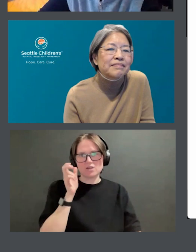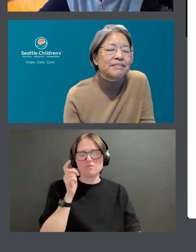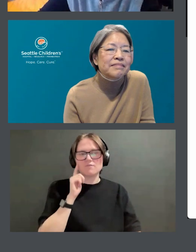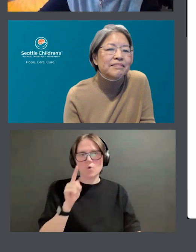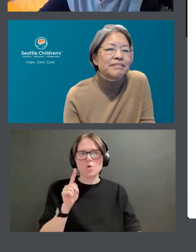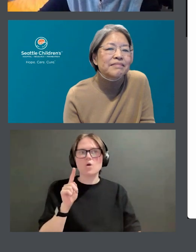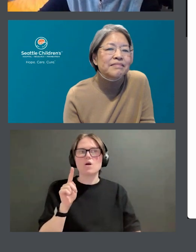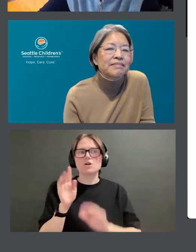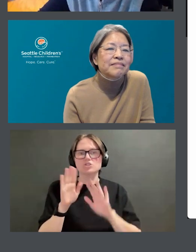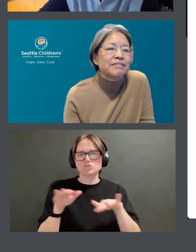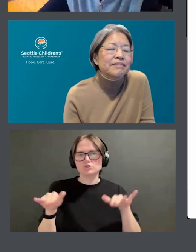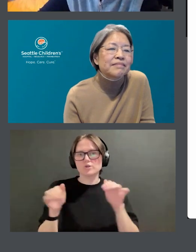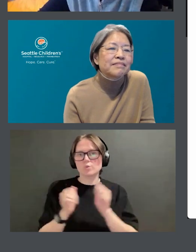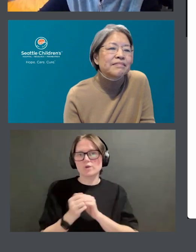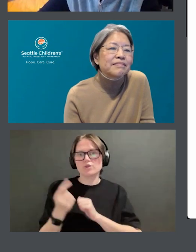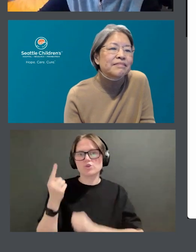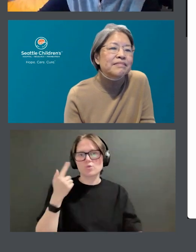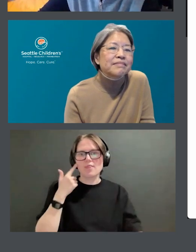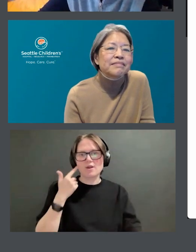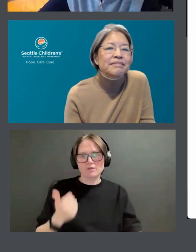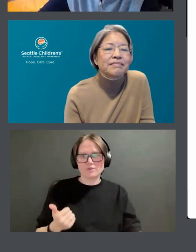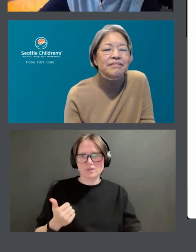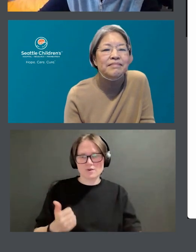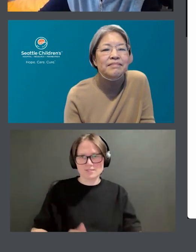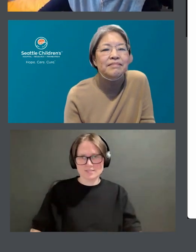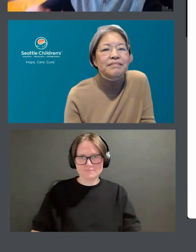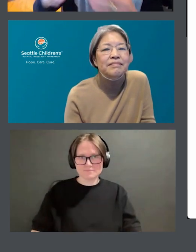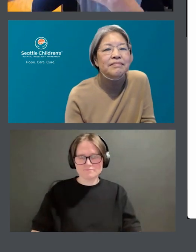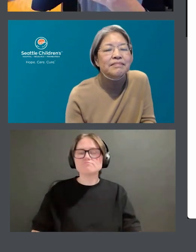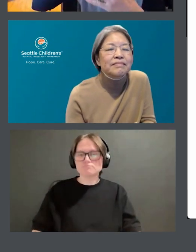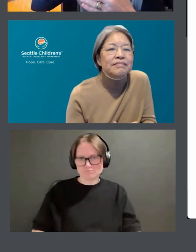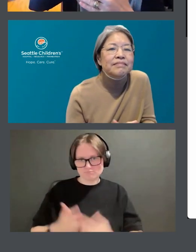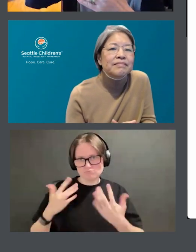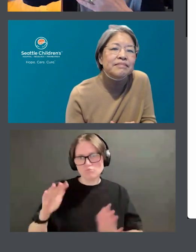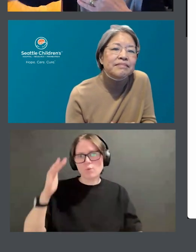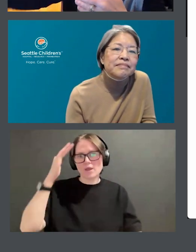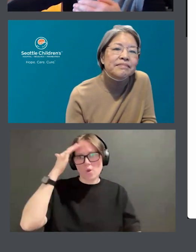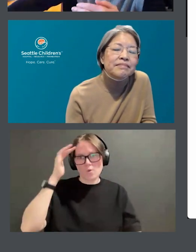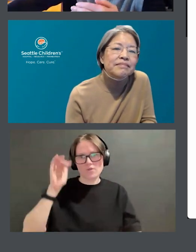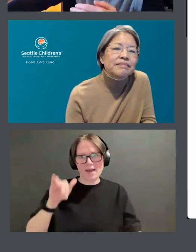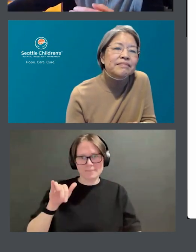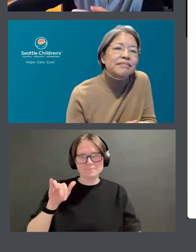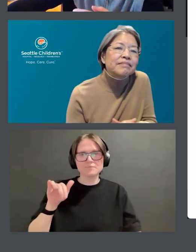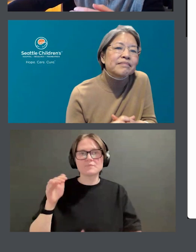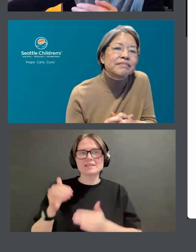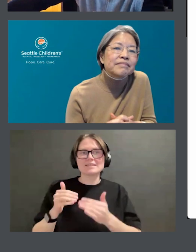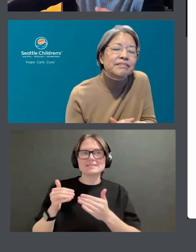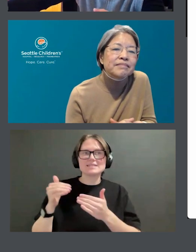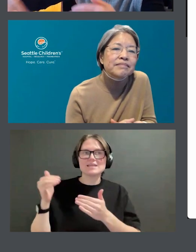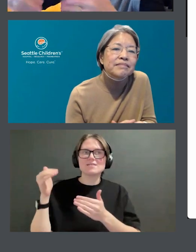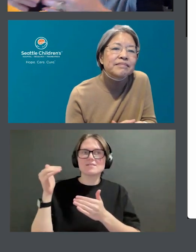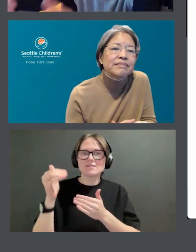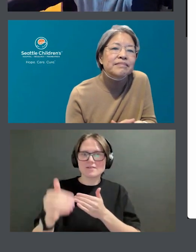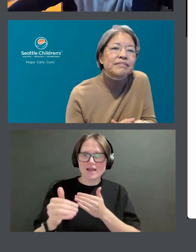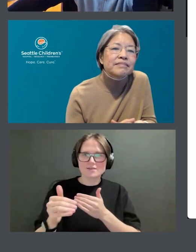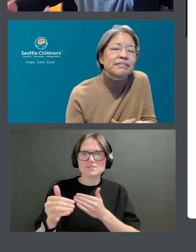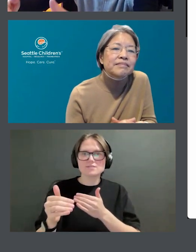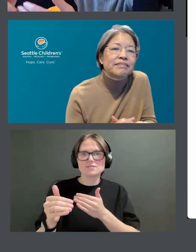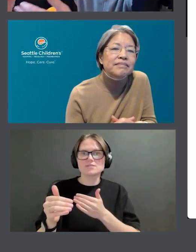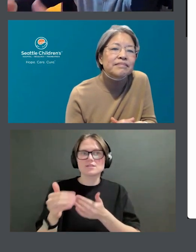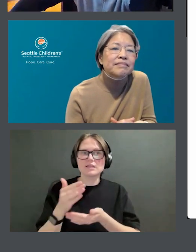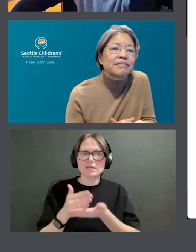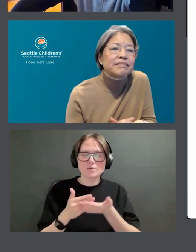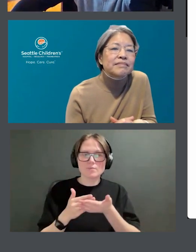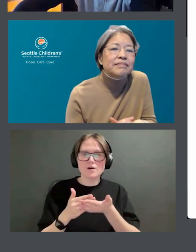with unilateral hearing loss. We do know that. It's that next leap into, does it result